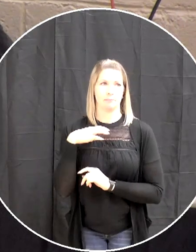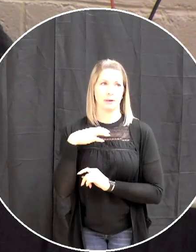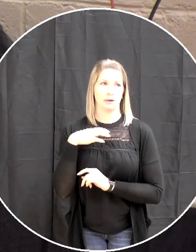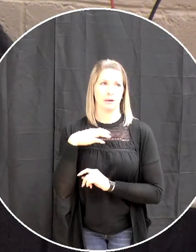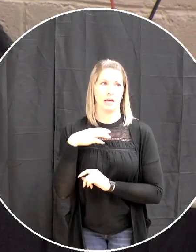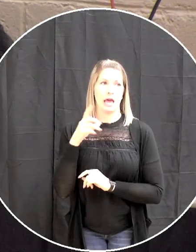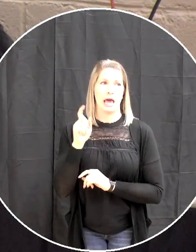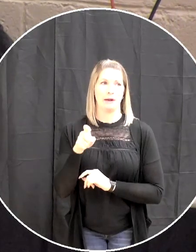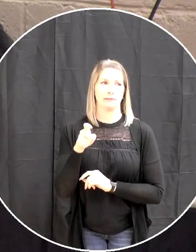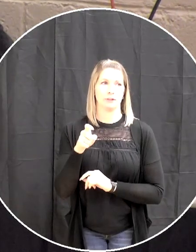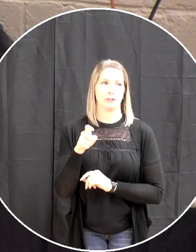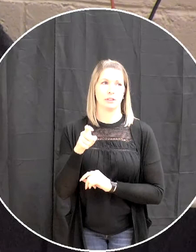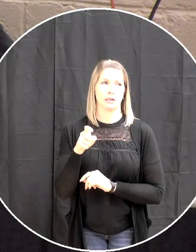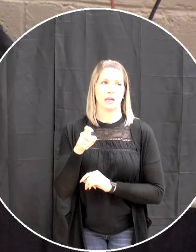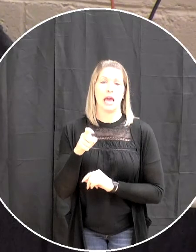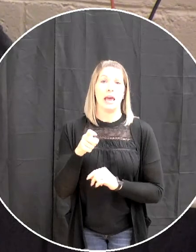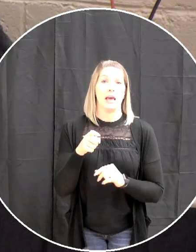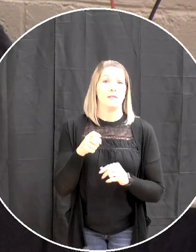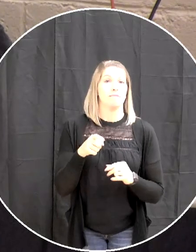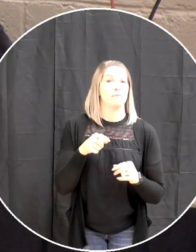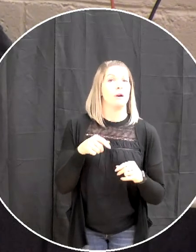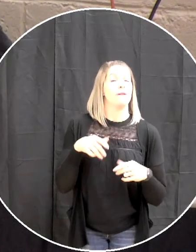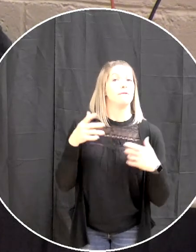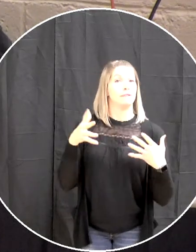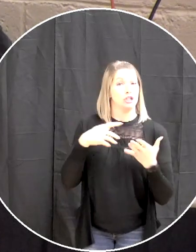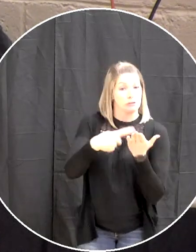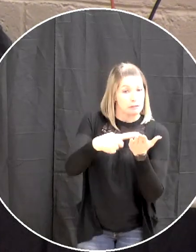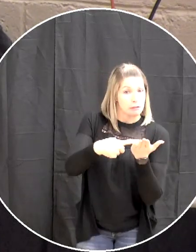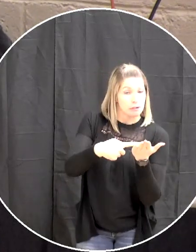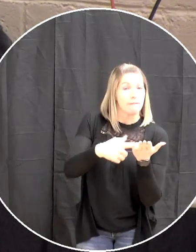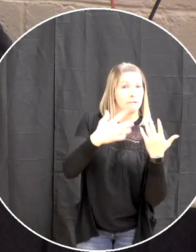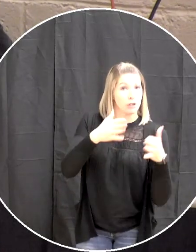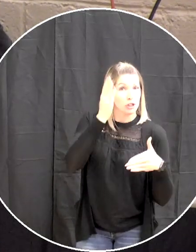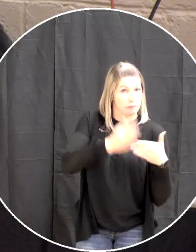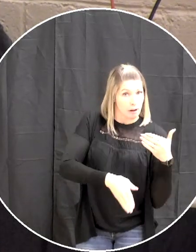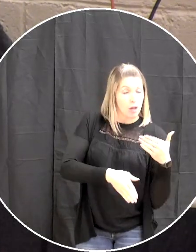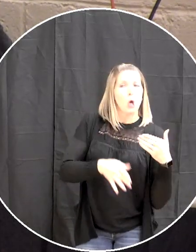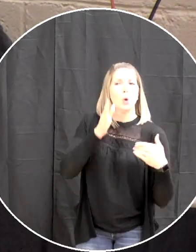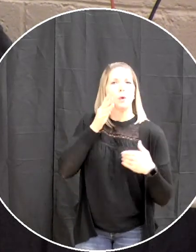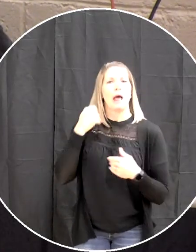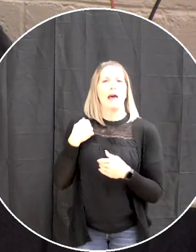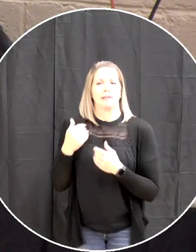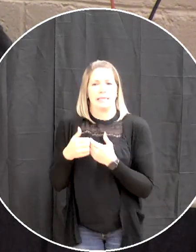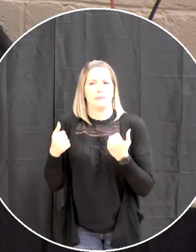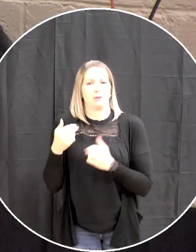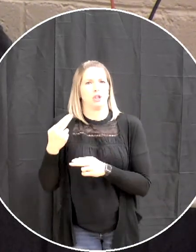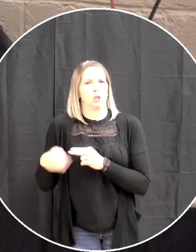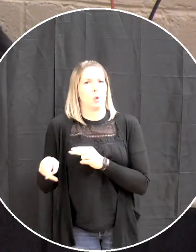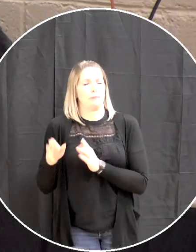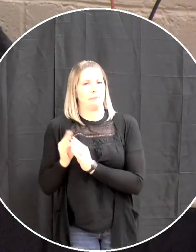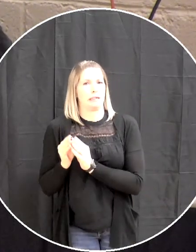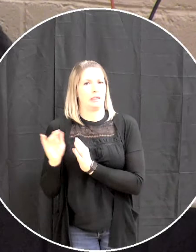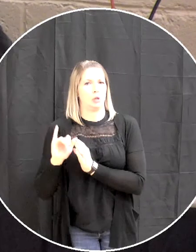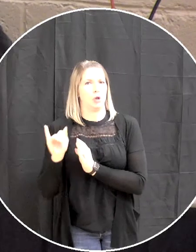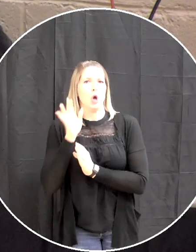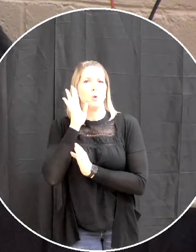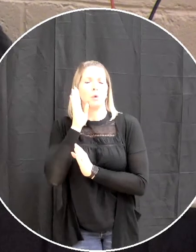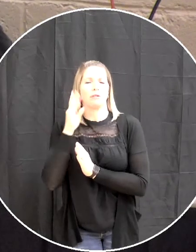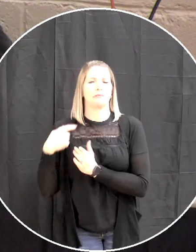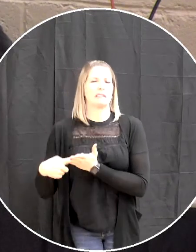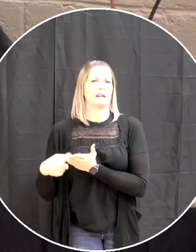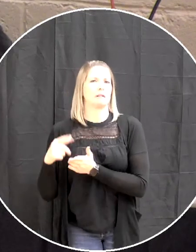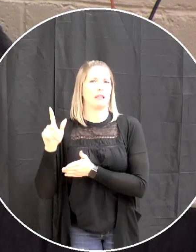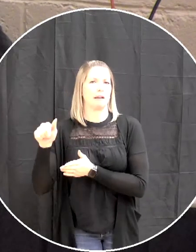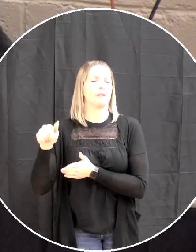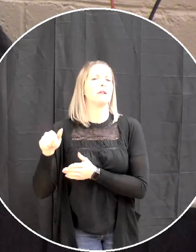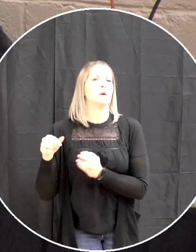closed meeting after this session, and the paperwork associated with it is in your Google Share Drive that would have been at the same link that you